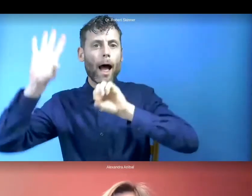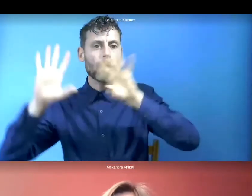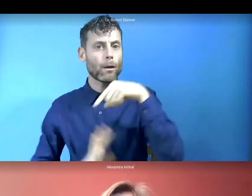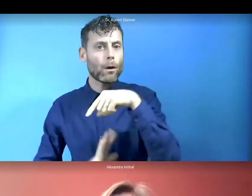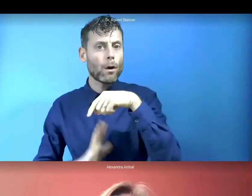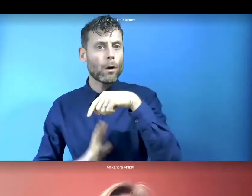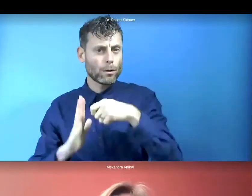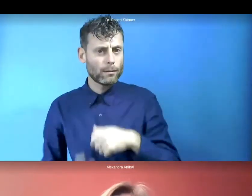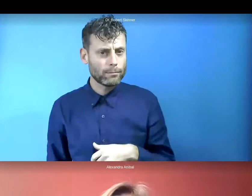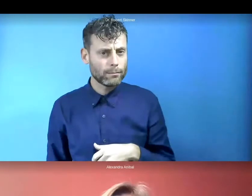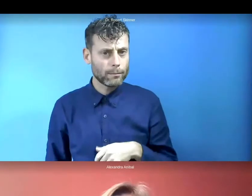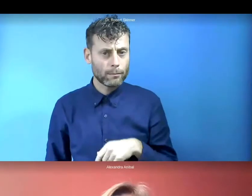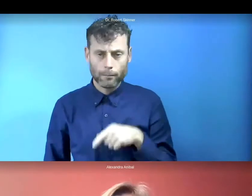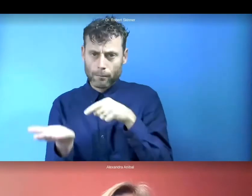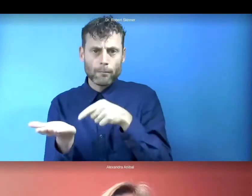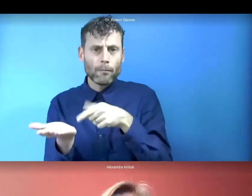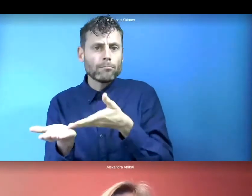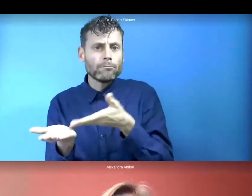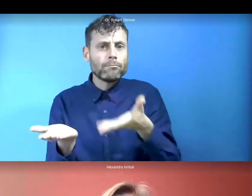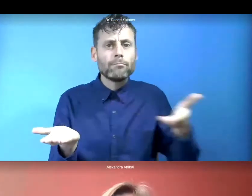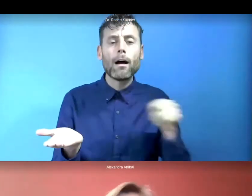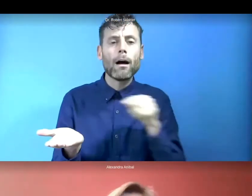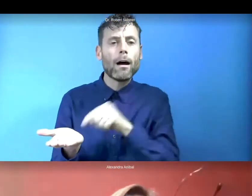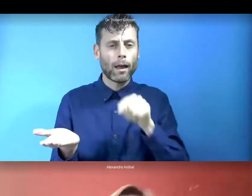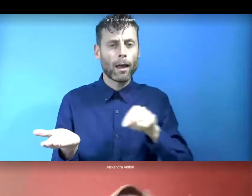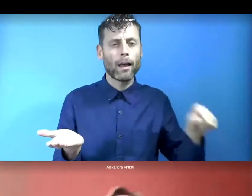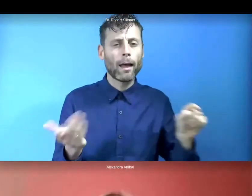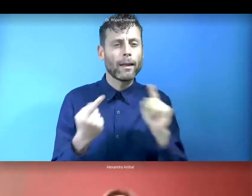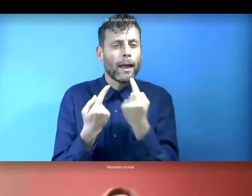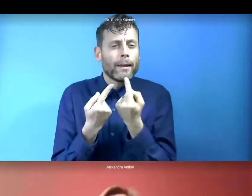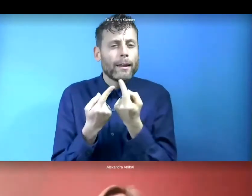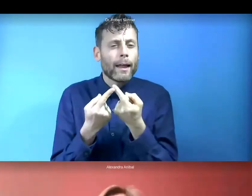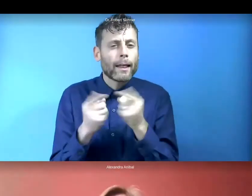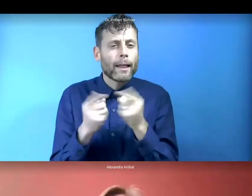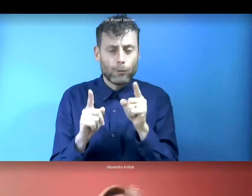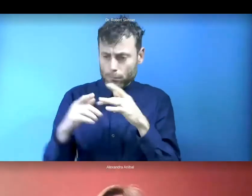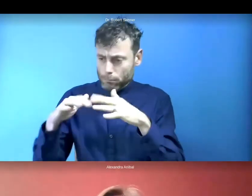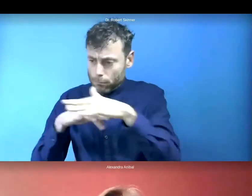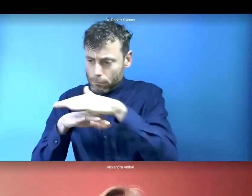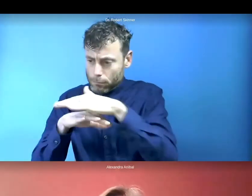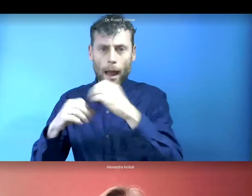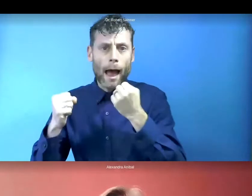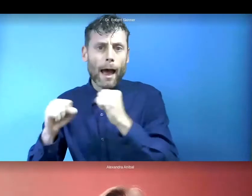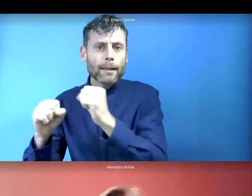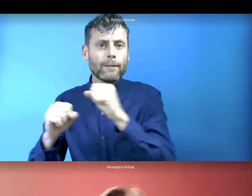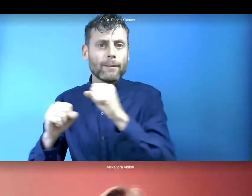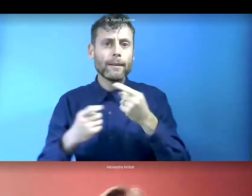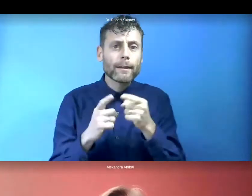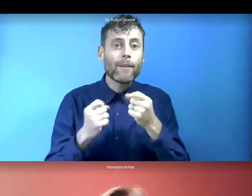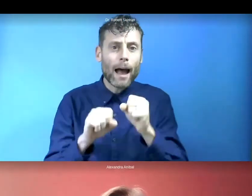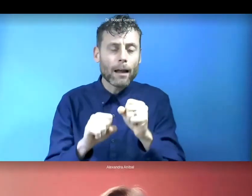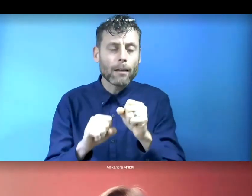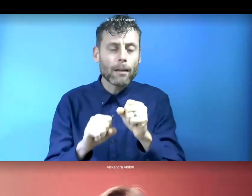all sharing the use of the same ROC circular methodology of research, action,